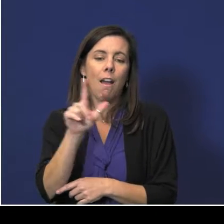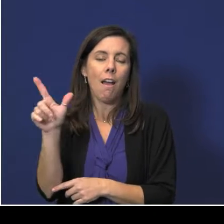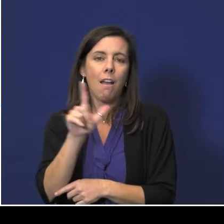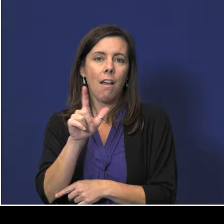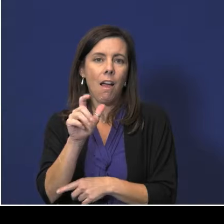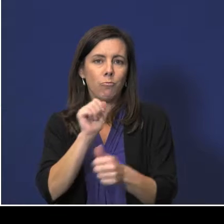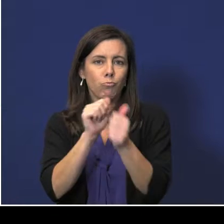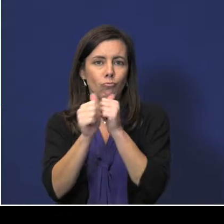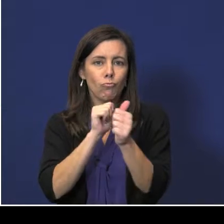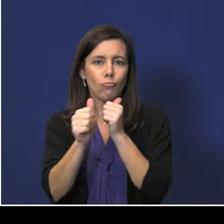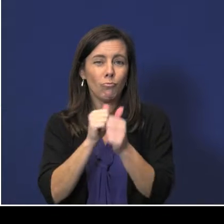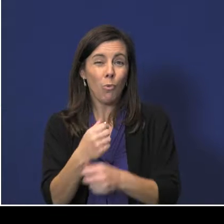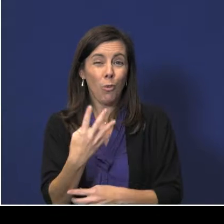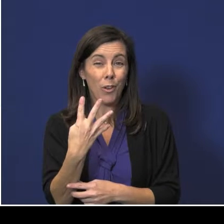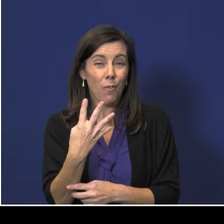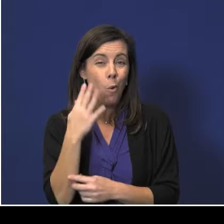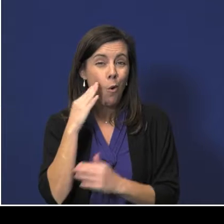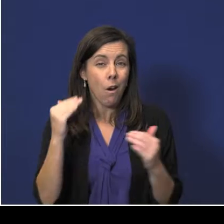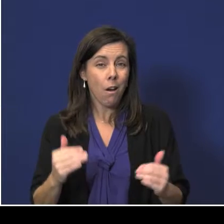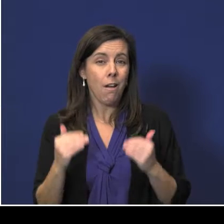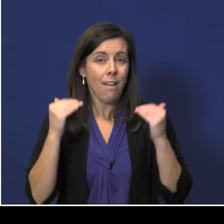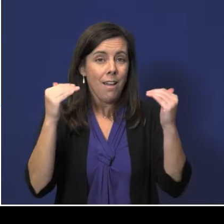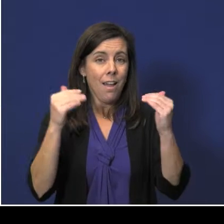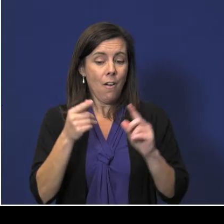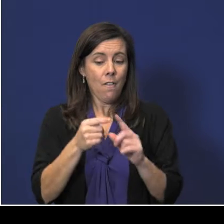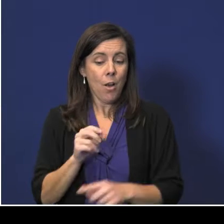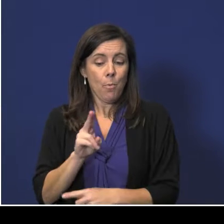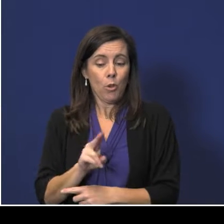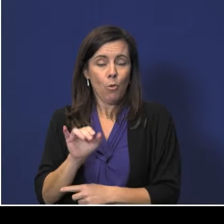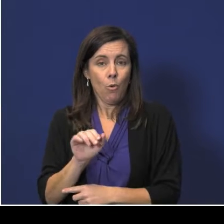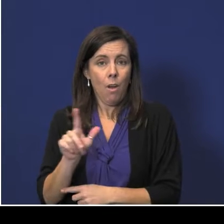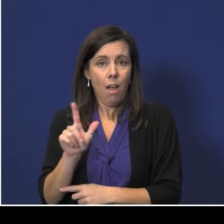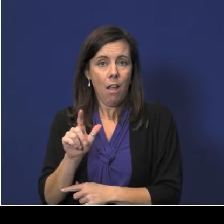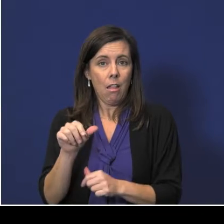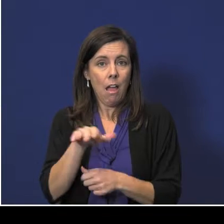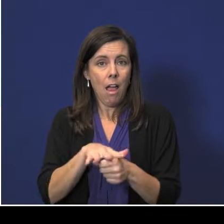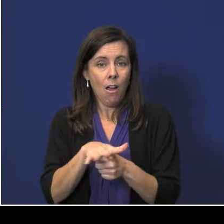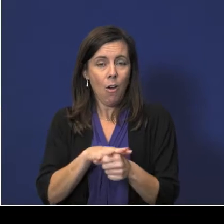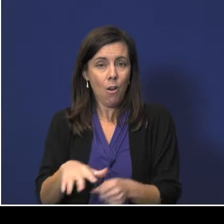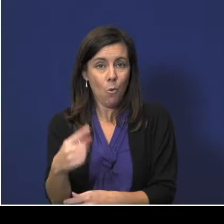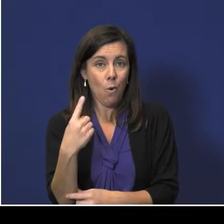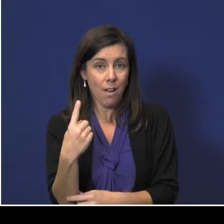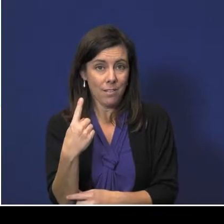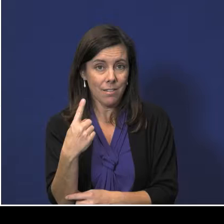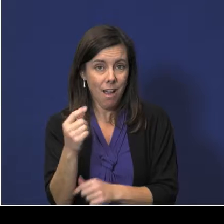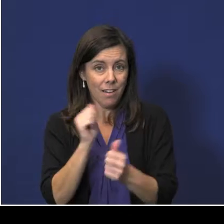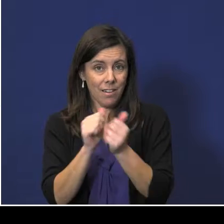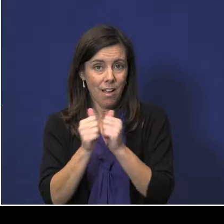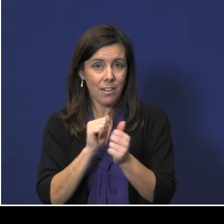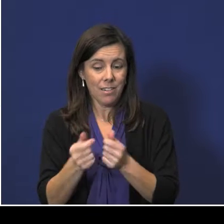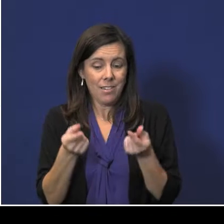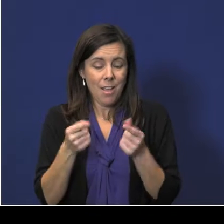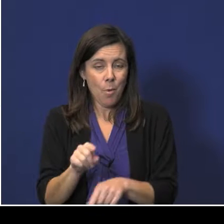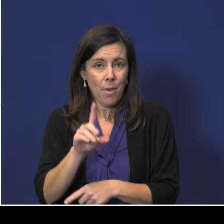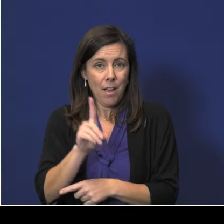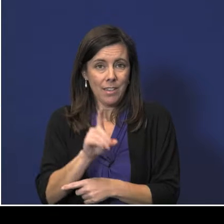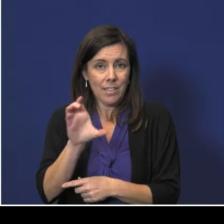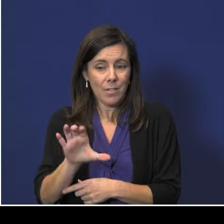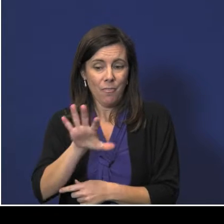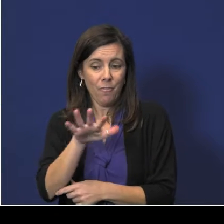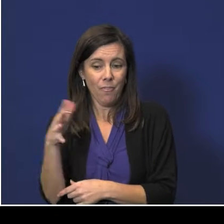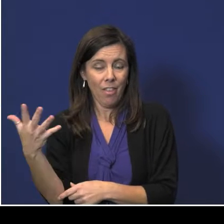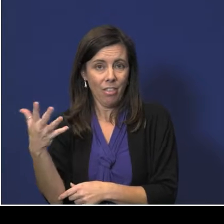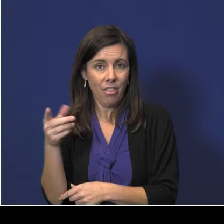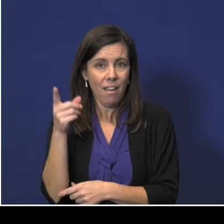selected to advance from the UIL Area 1 Marching Band Contest. held December 5th at